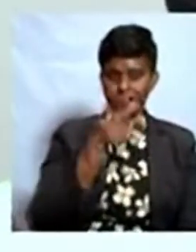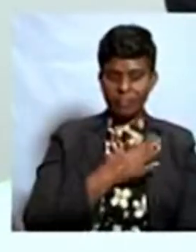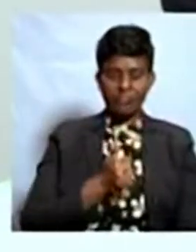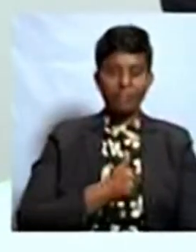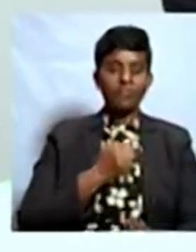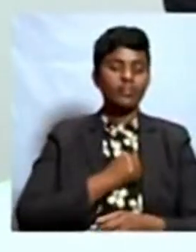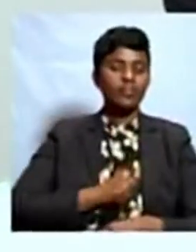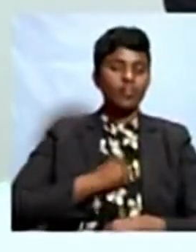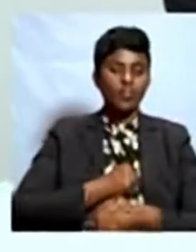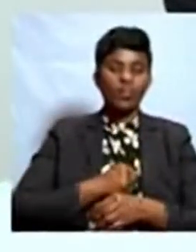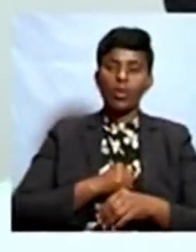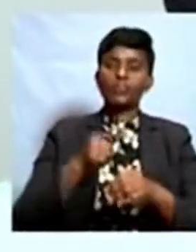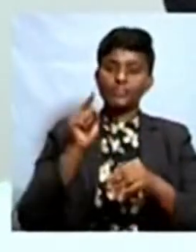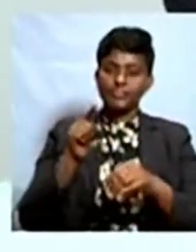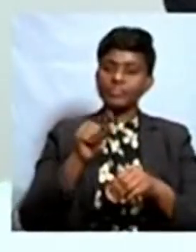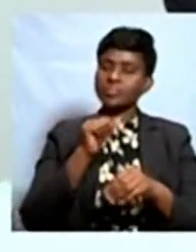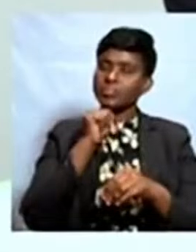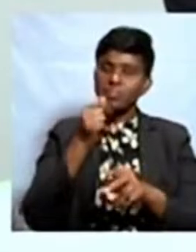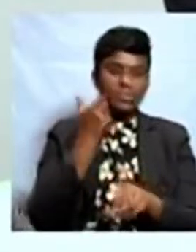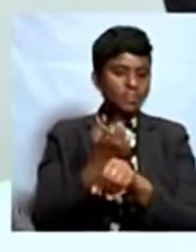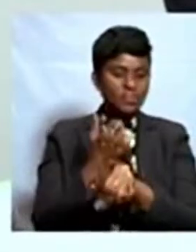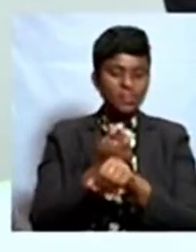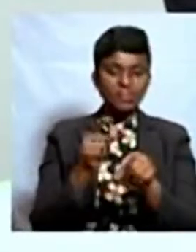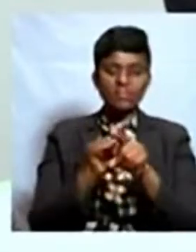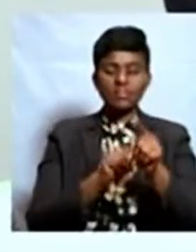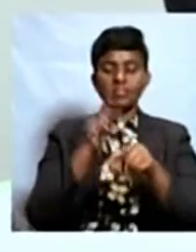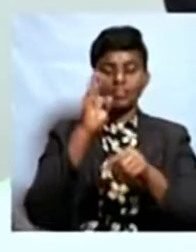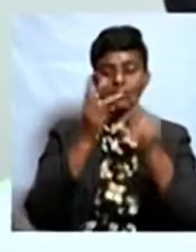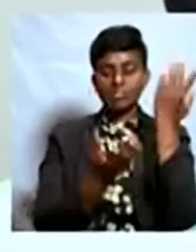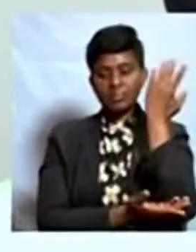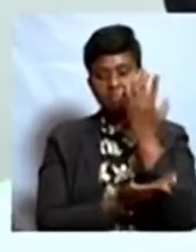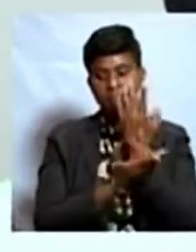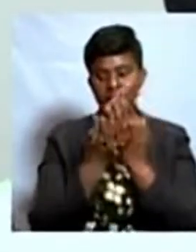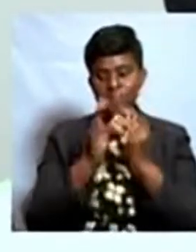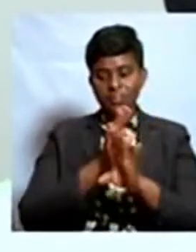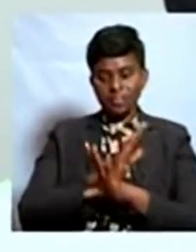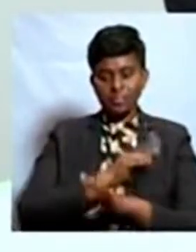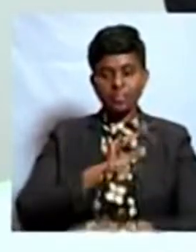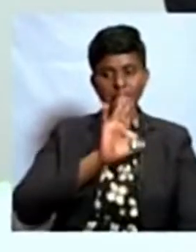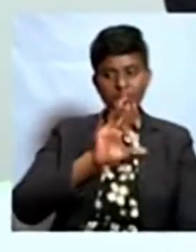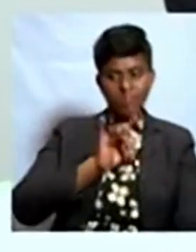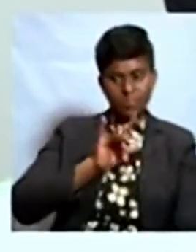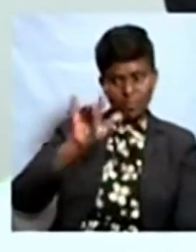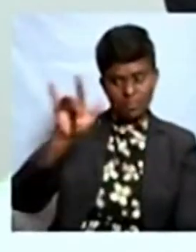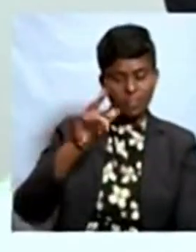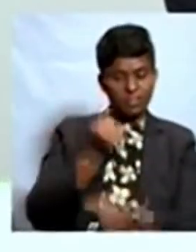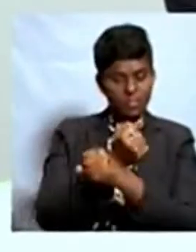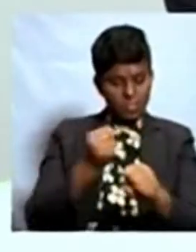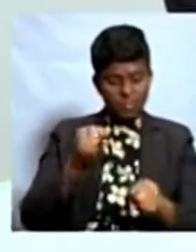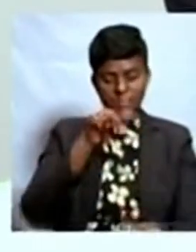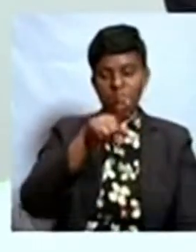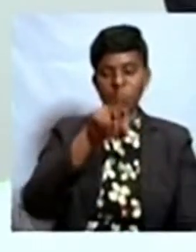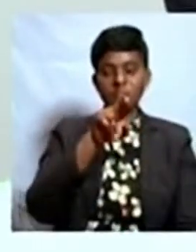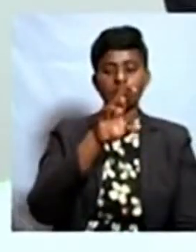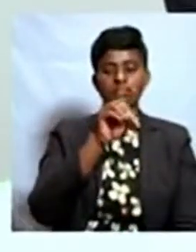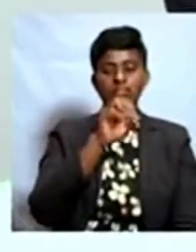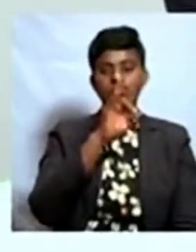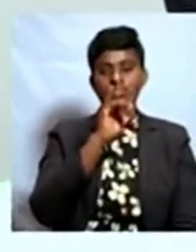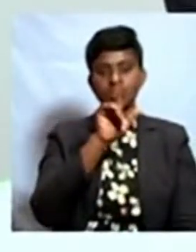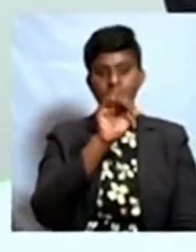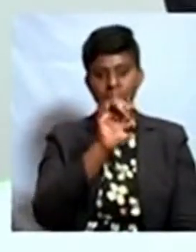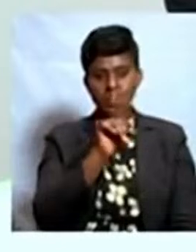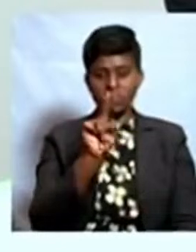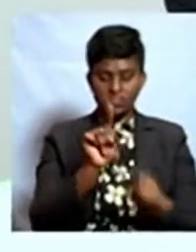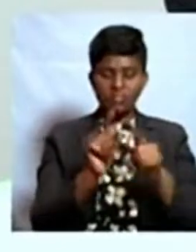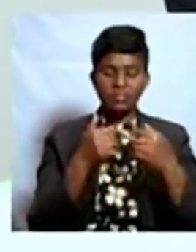pardon. Are non-contentious and will enhance Zambia's aviation safety profile and play a